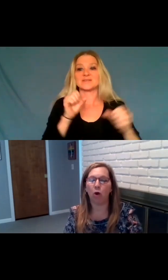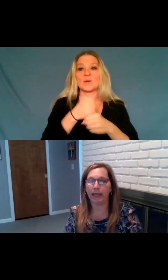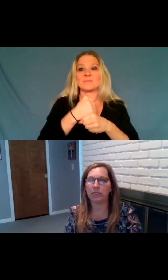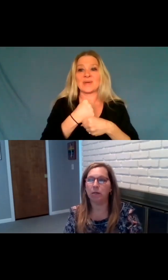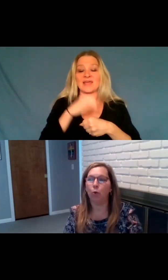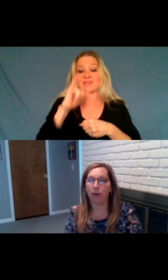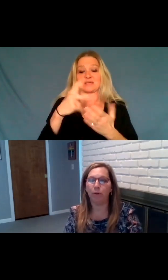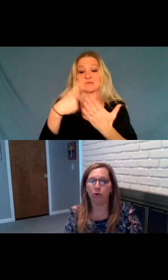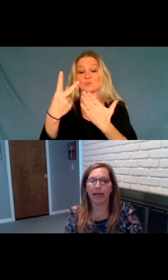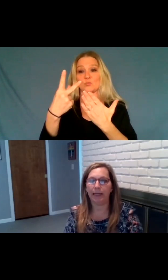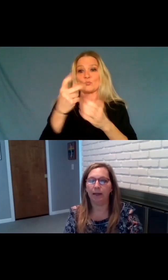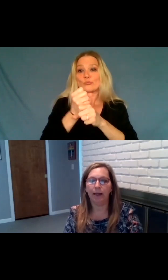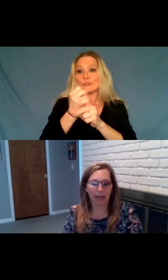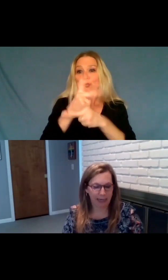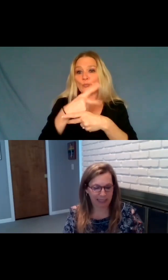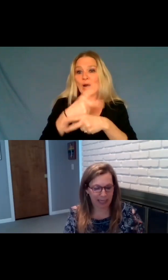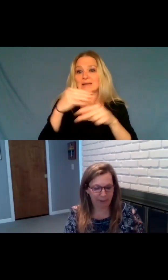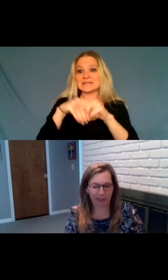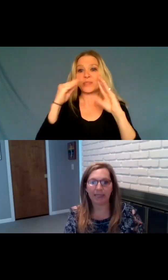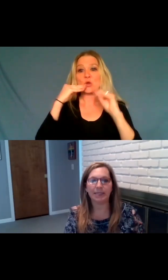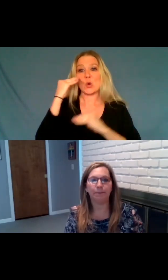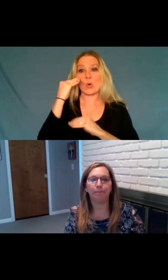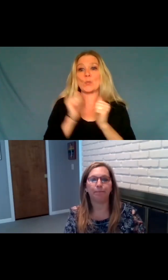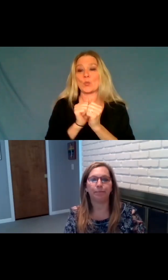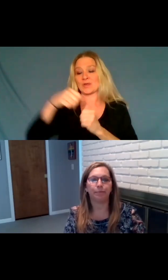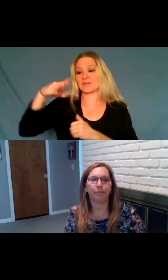these products with butane. Next slide,